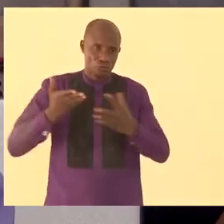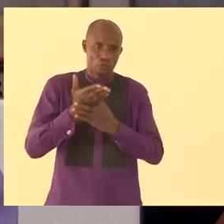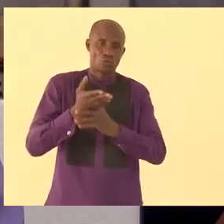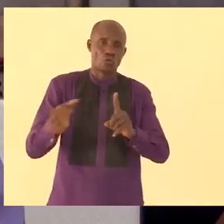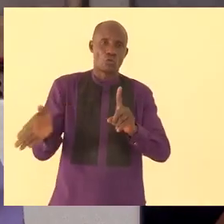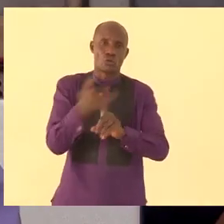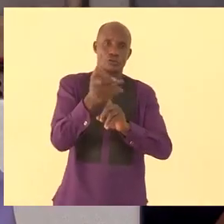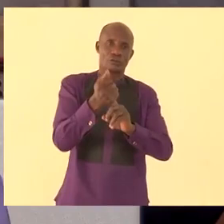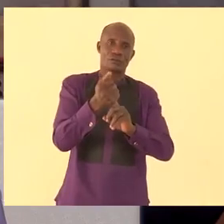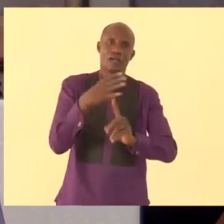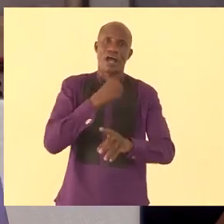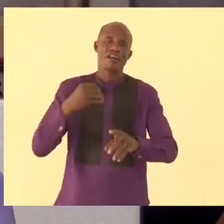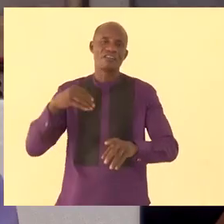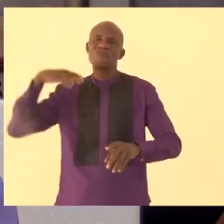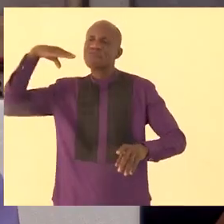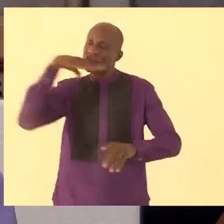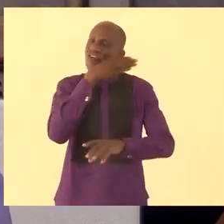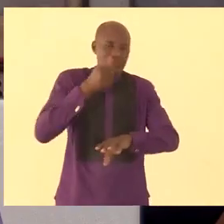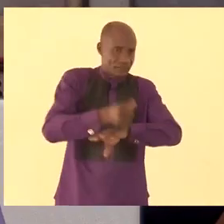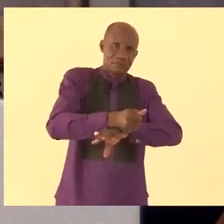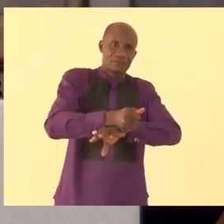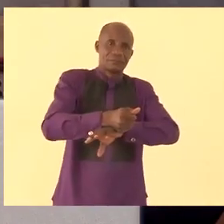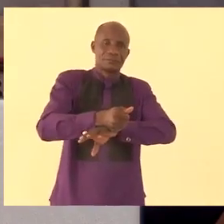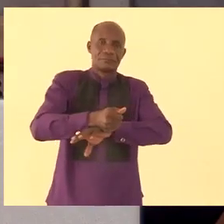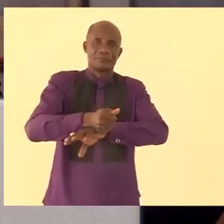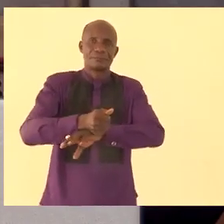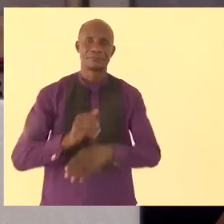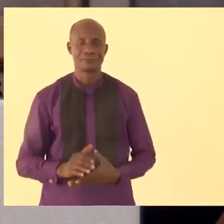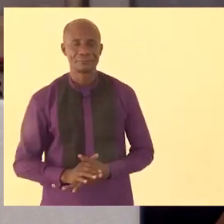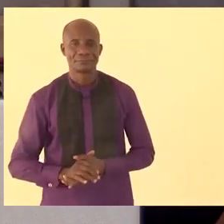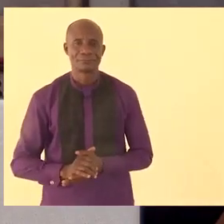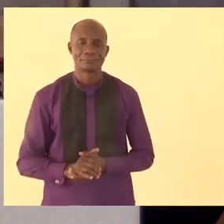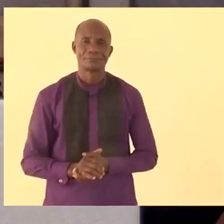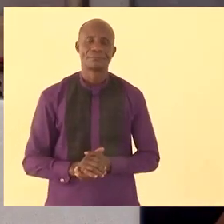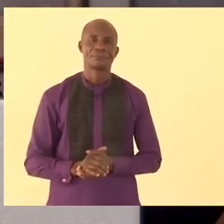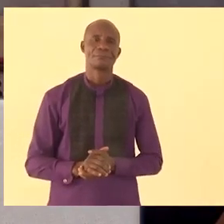Through intimidation and false accusation. False accusation, kai.